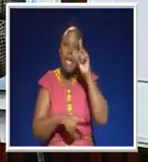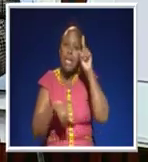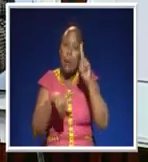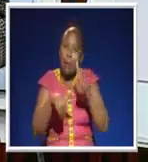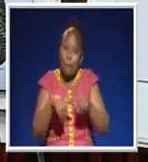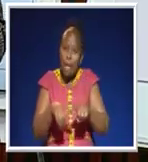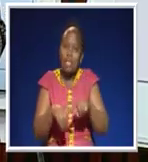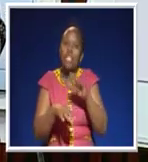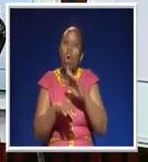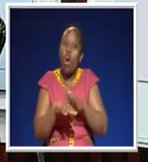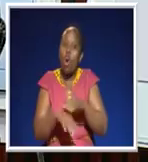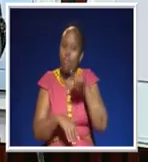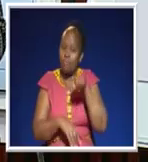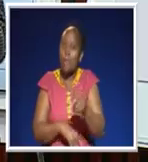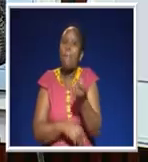on its particles.